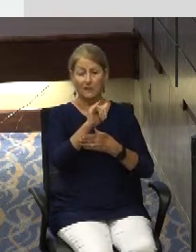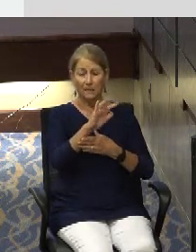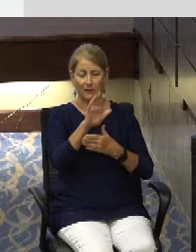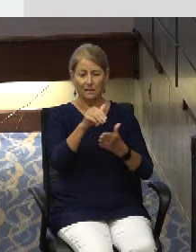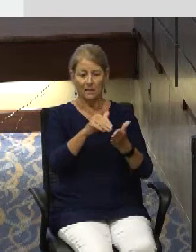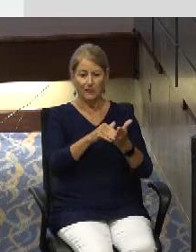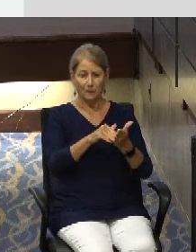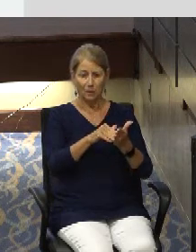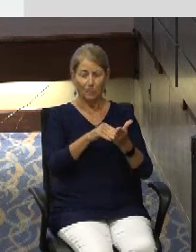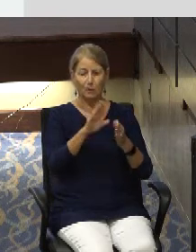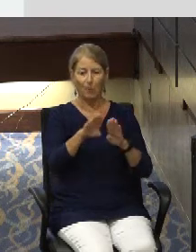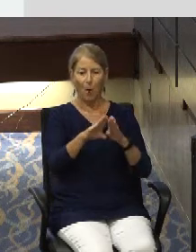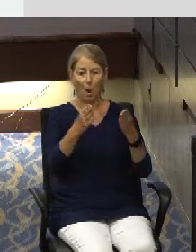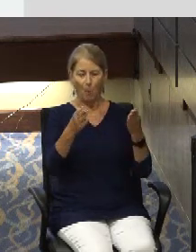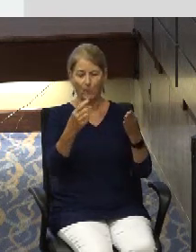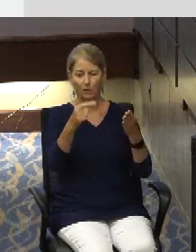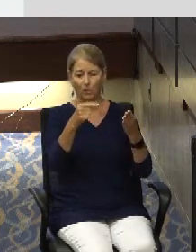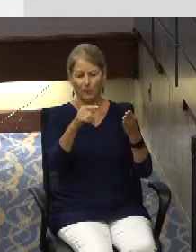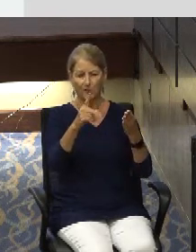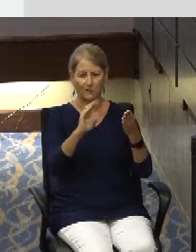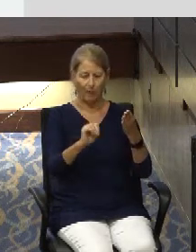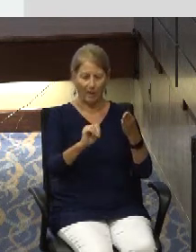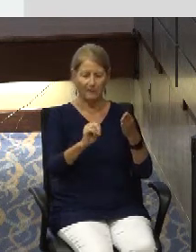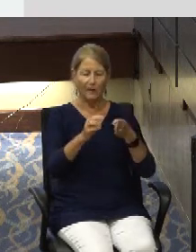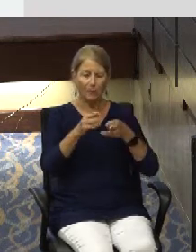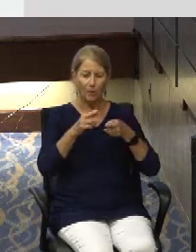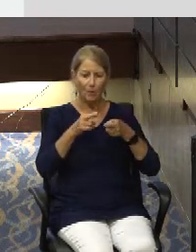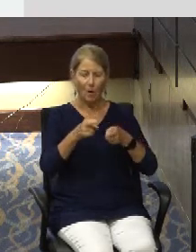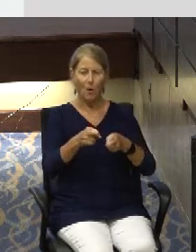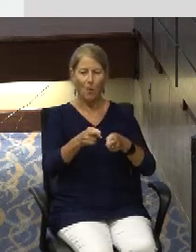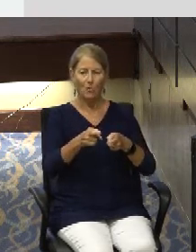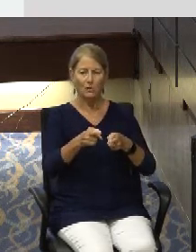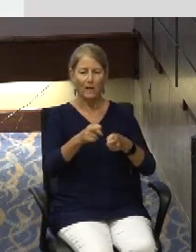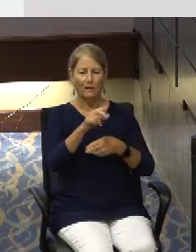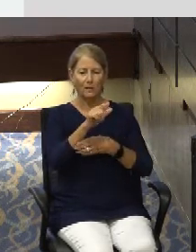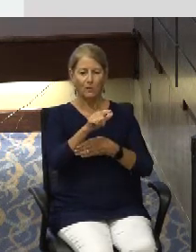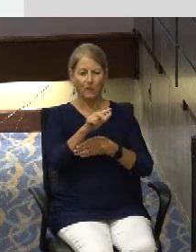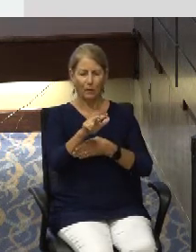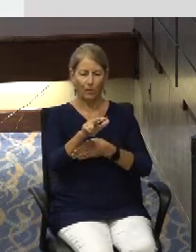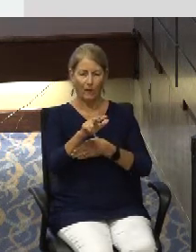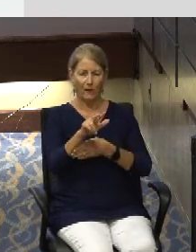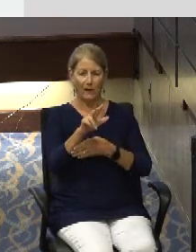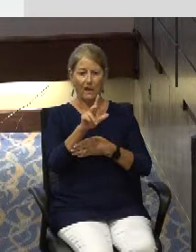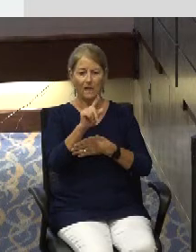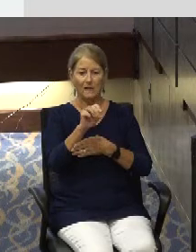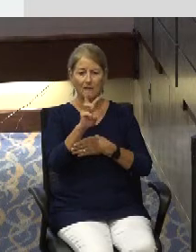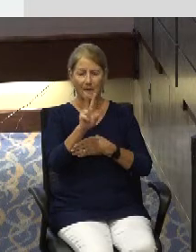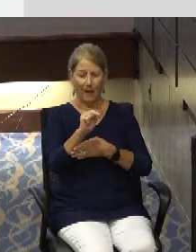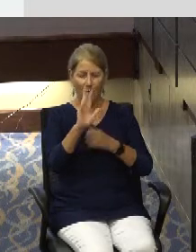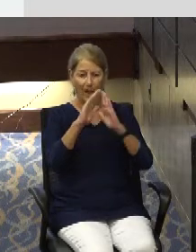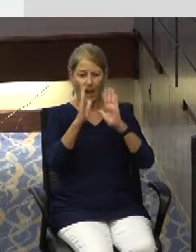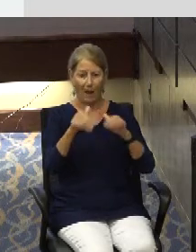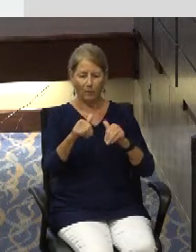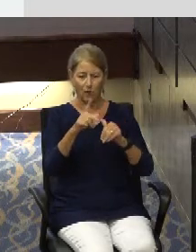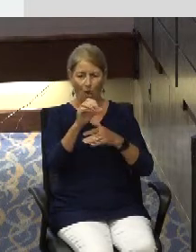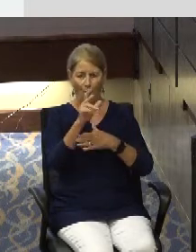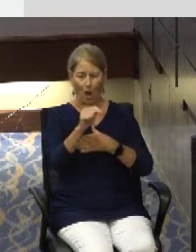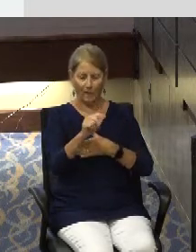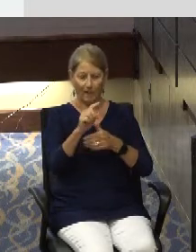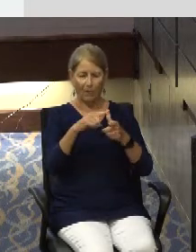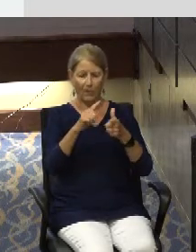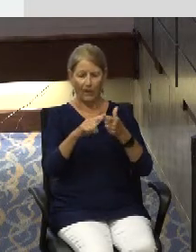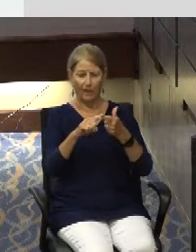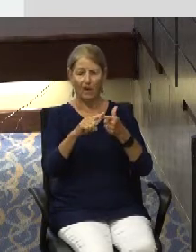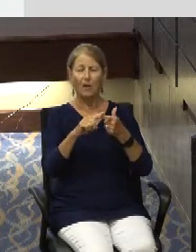space, obviously some road system to connect to that area, 23 townhouse lots here, and then, of course,